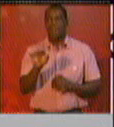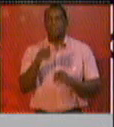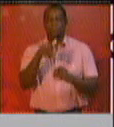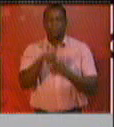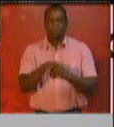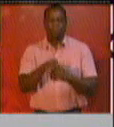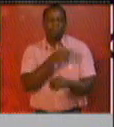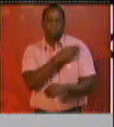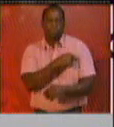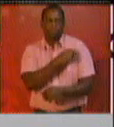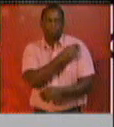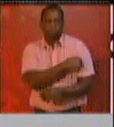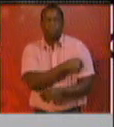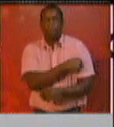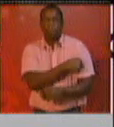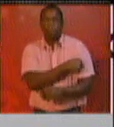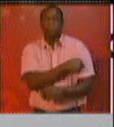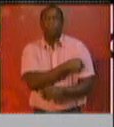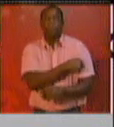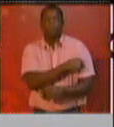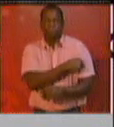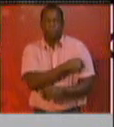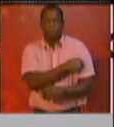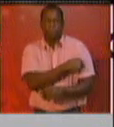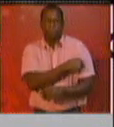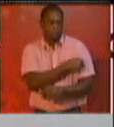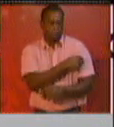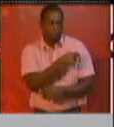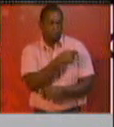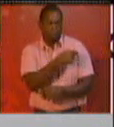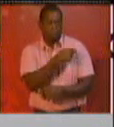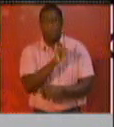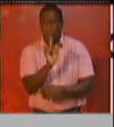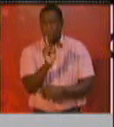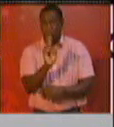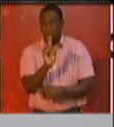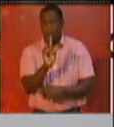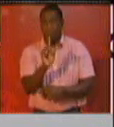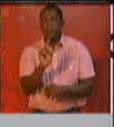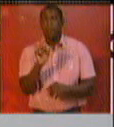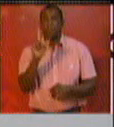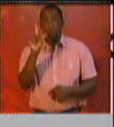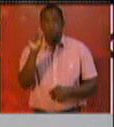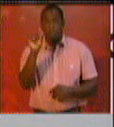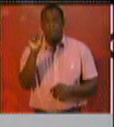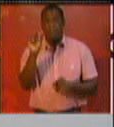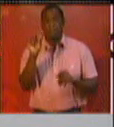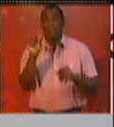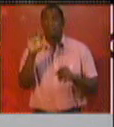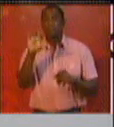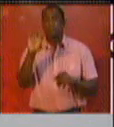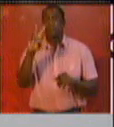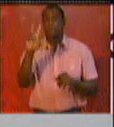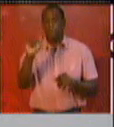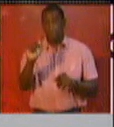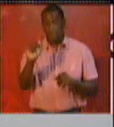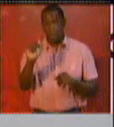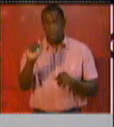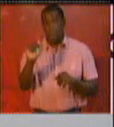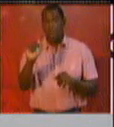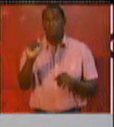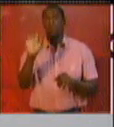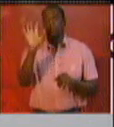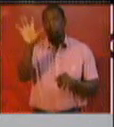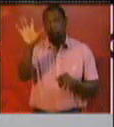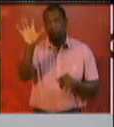hospitalized, and those hospitalized patients are distributed as follows. There are 20 in the Coover Medical Multi-Training Facility,